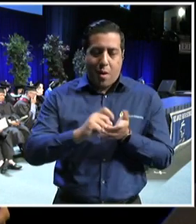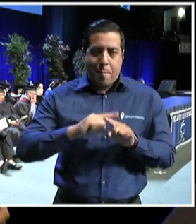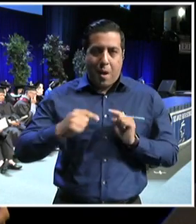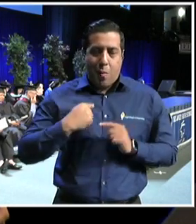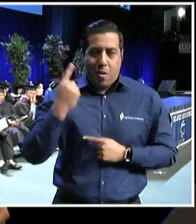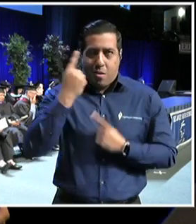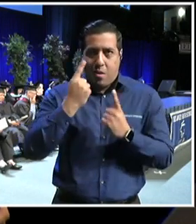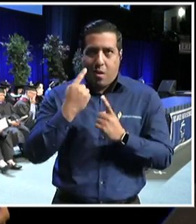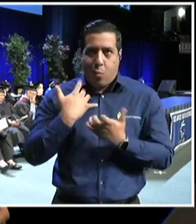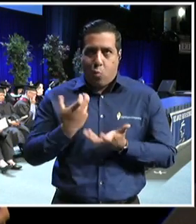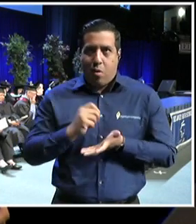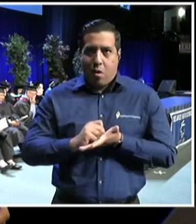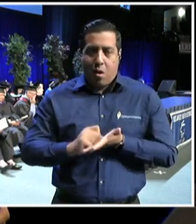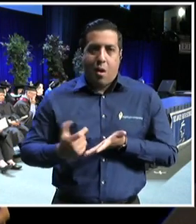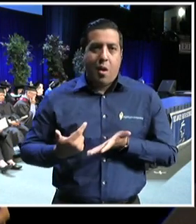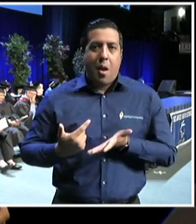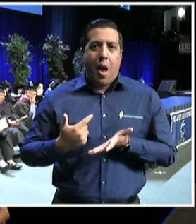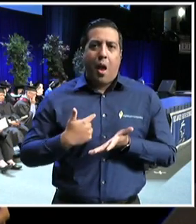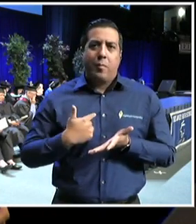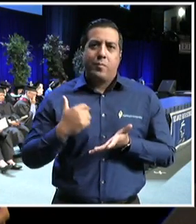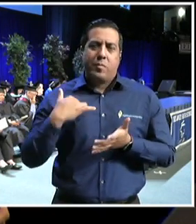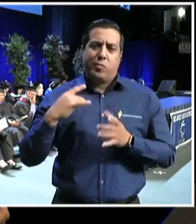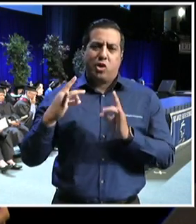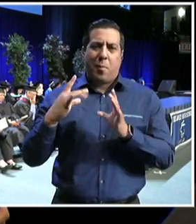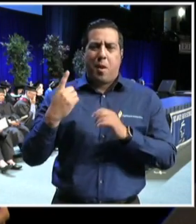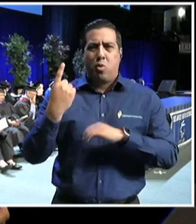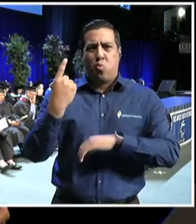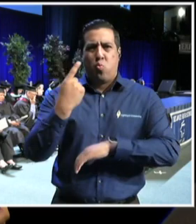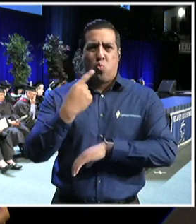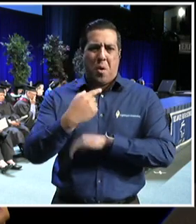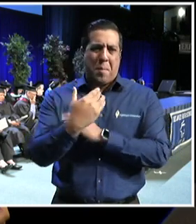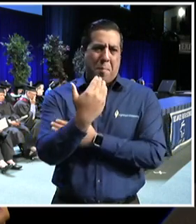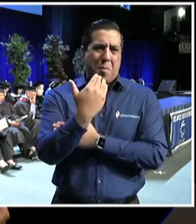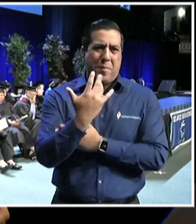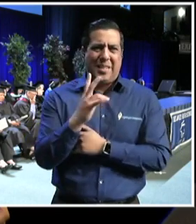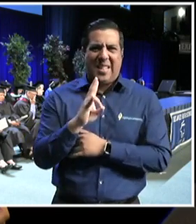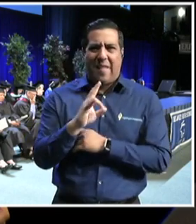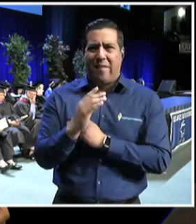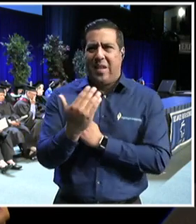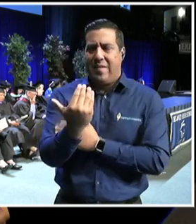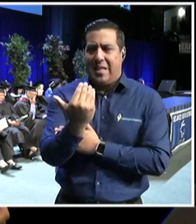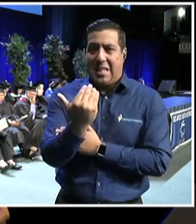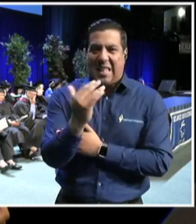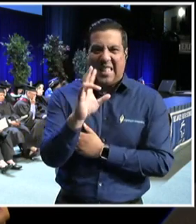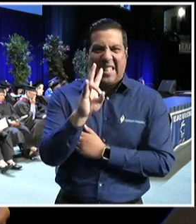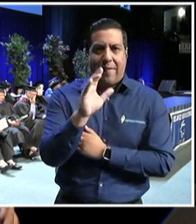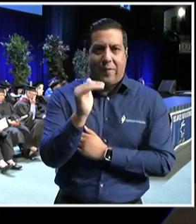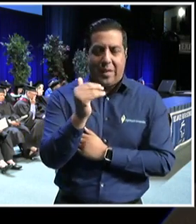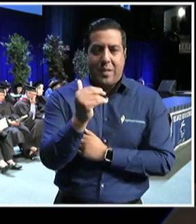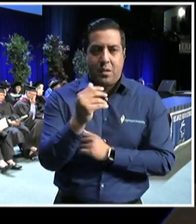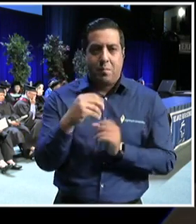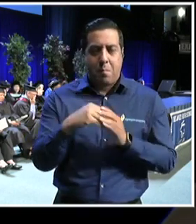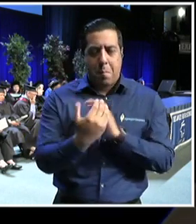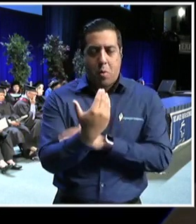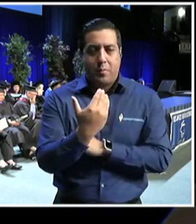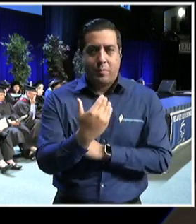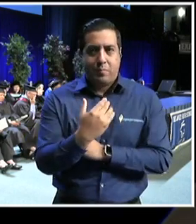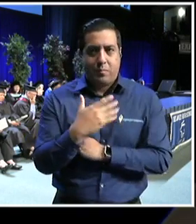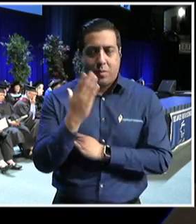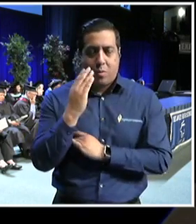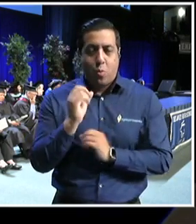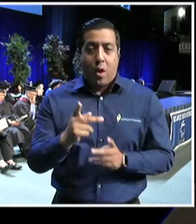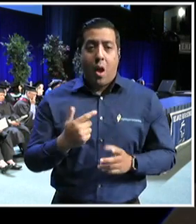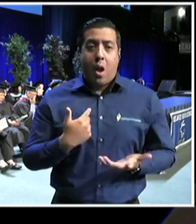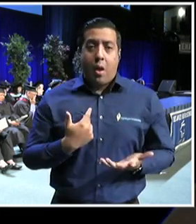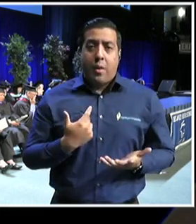about writing the speech at Starbucks one morning at 7:15, you know, okay,